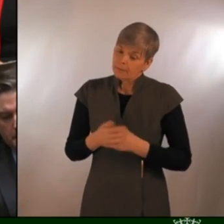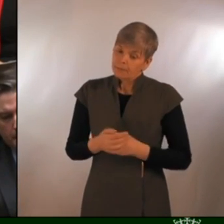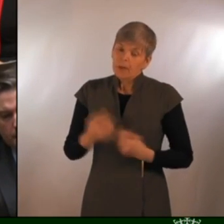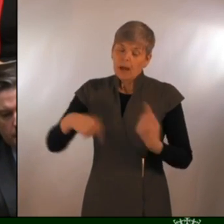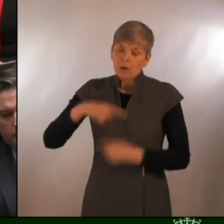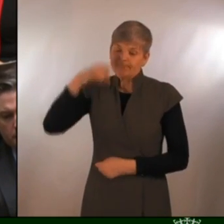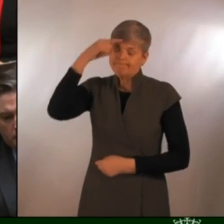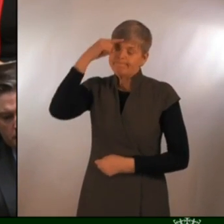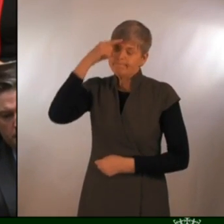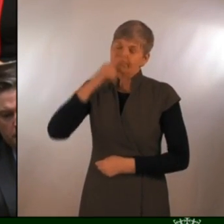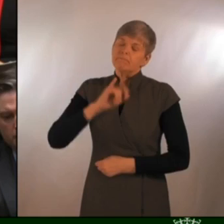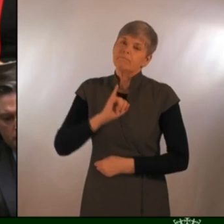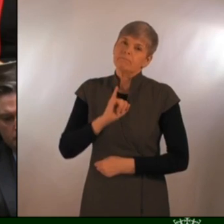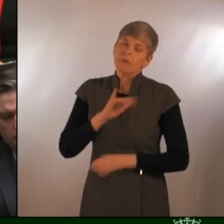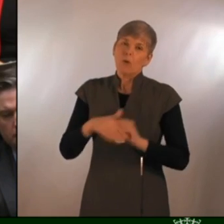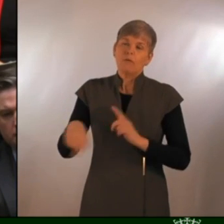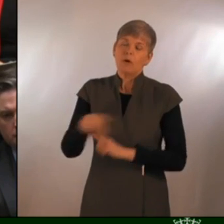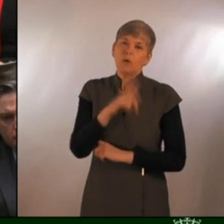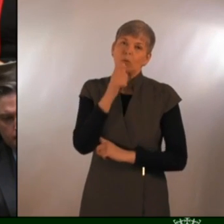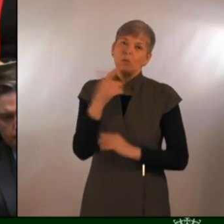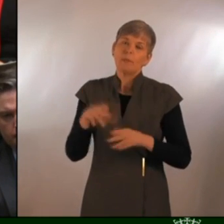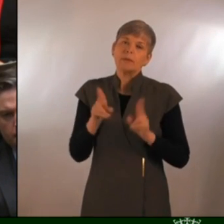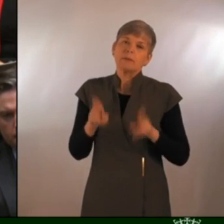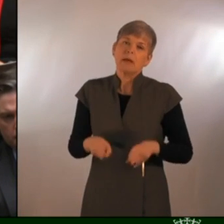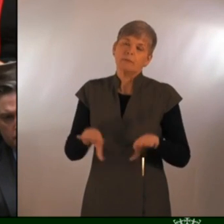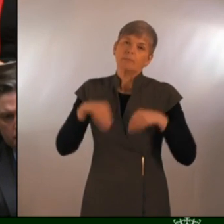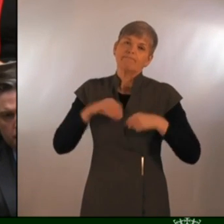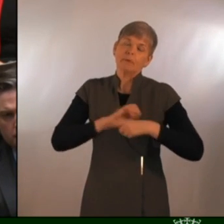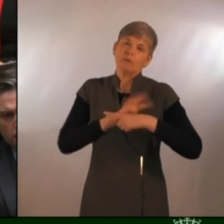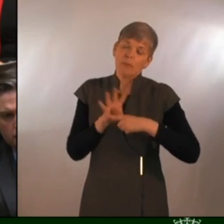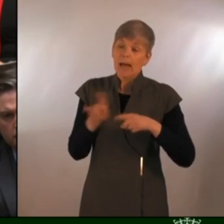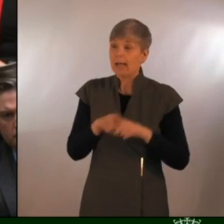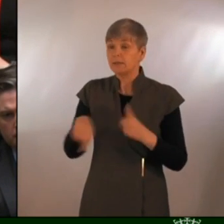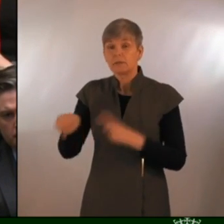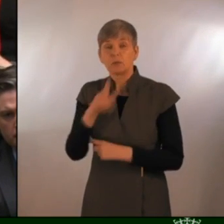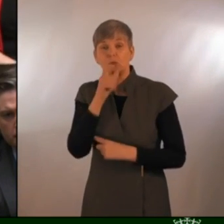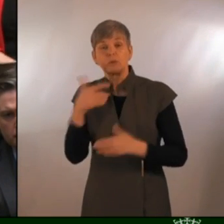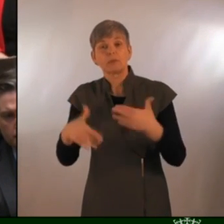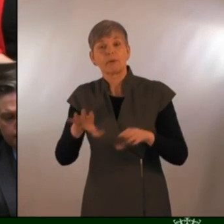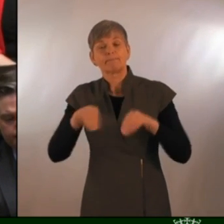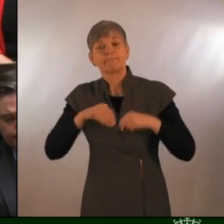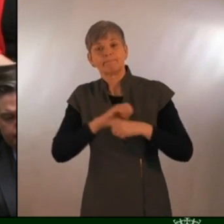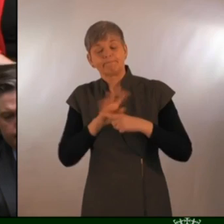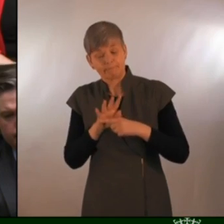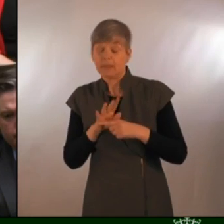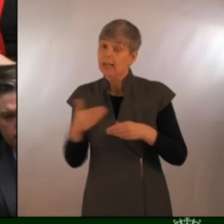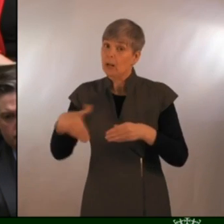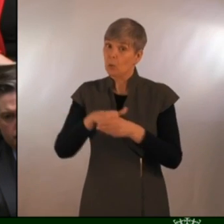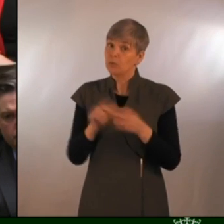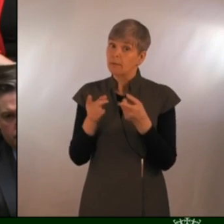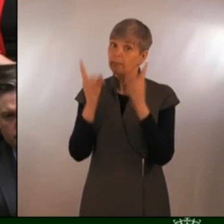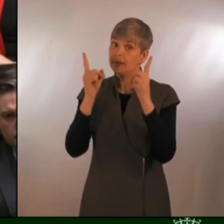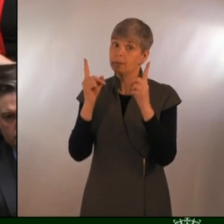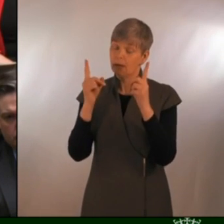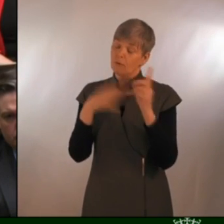after contracting the coronavirus and those that are still suffering from the disease, including the honourable member for Mid-Bedfordshire. I